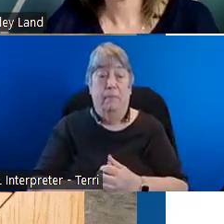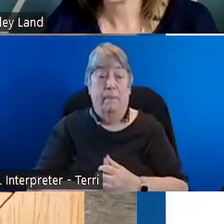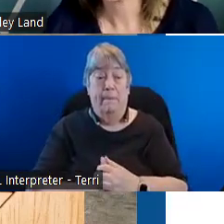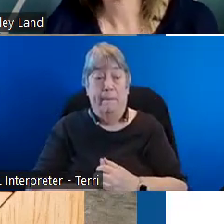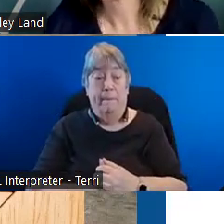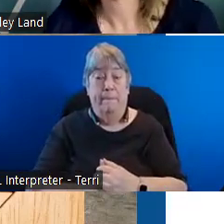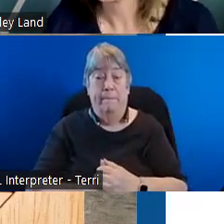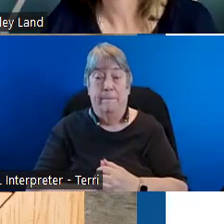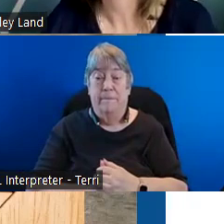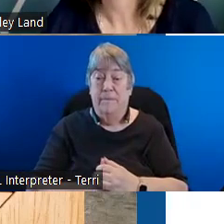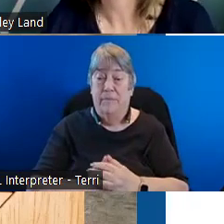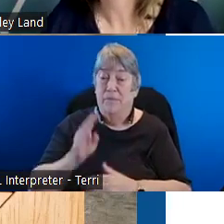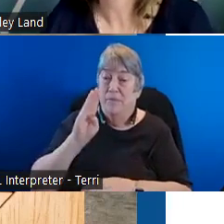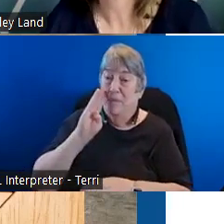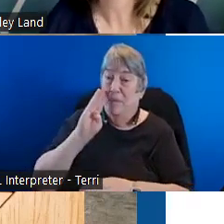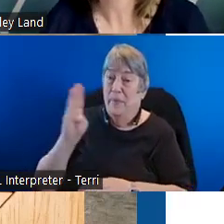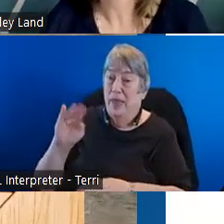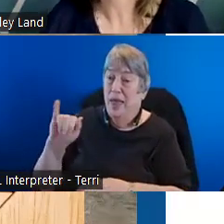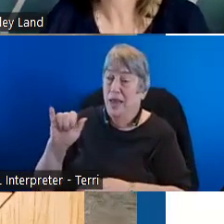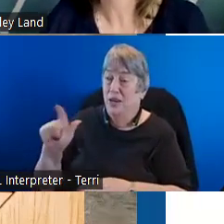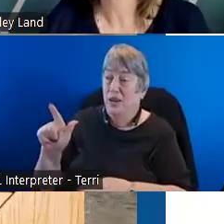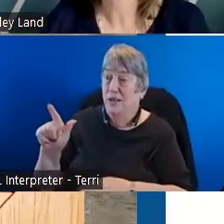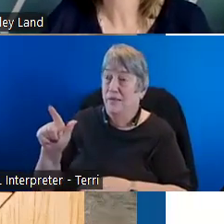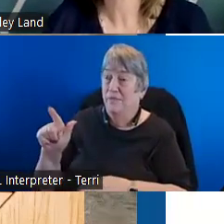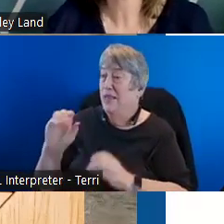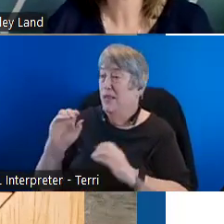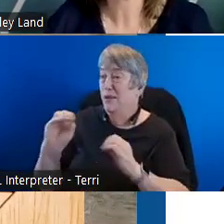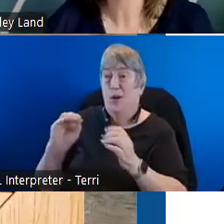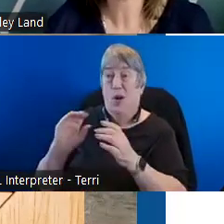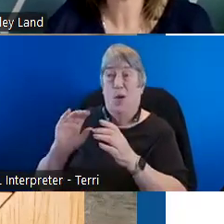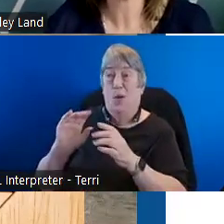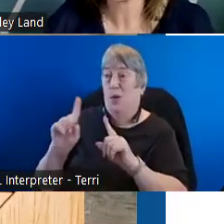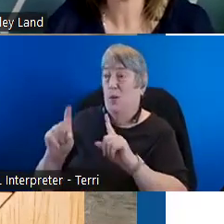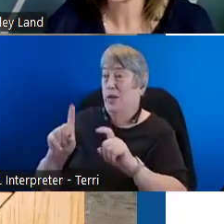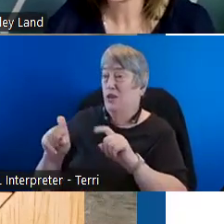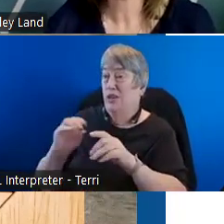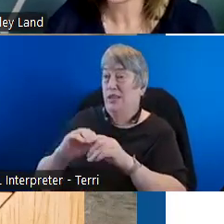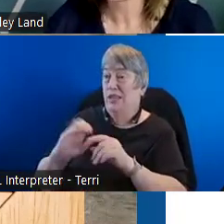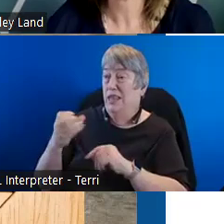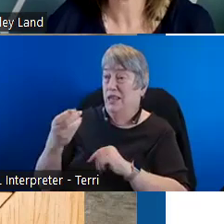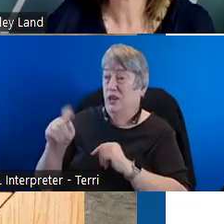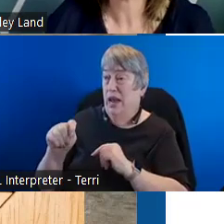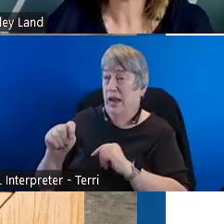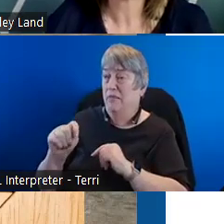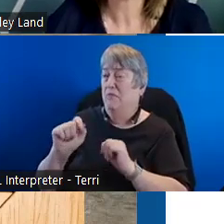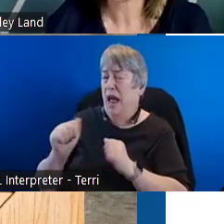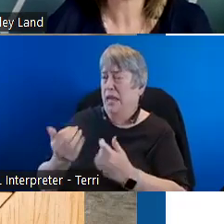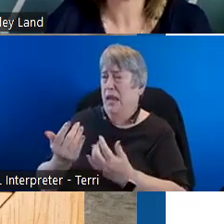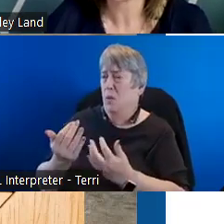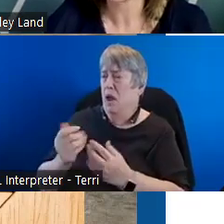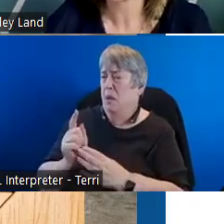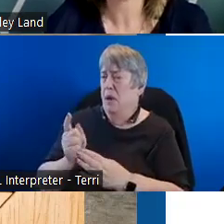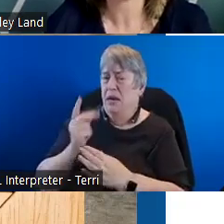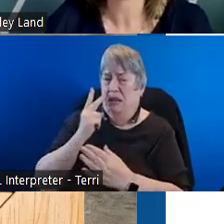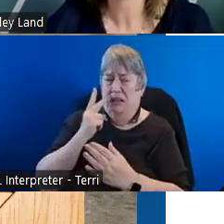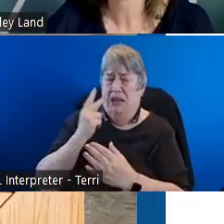Hi, Jill. It's Kelly. We do not have any questions right now, but we can give it just a few seconds to see if anybody has any